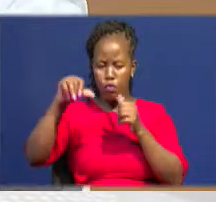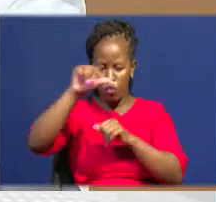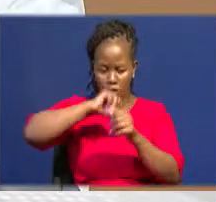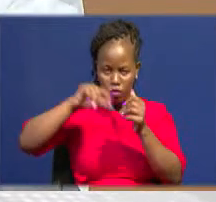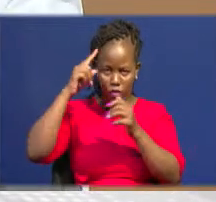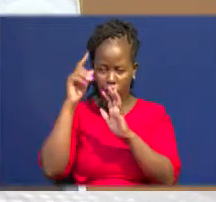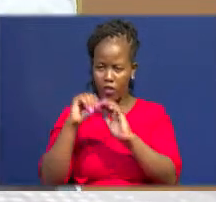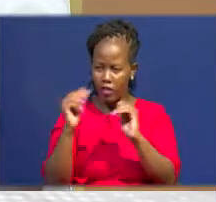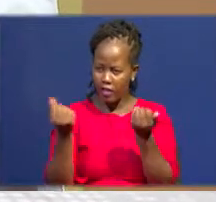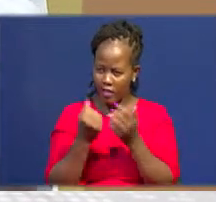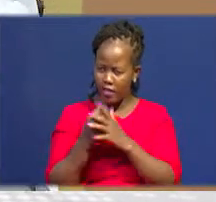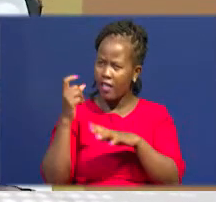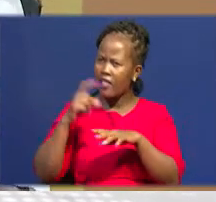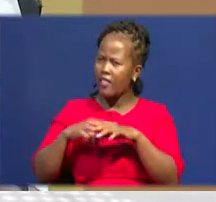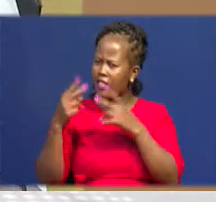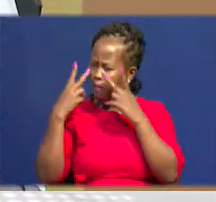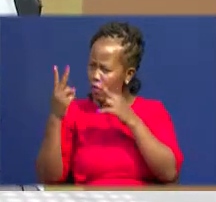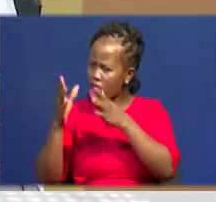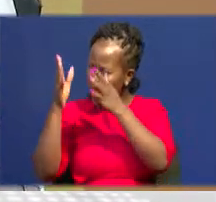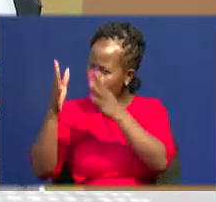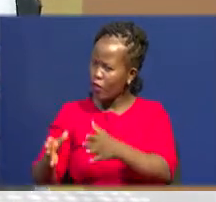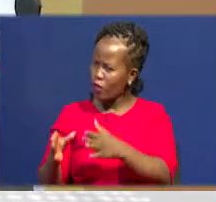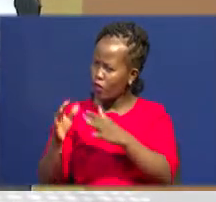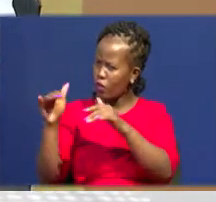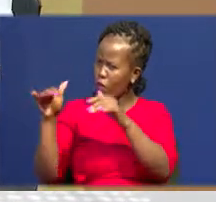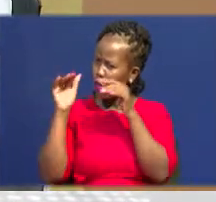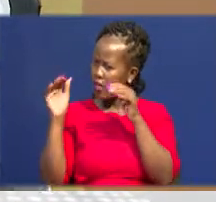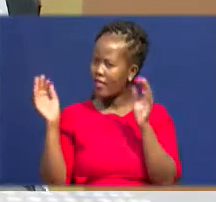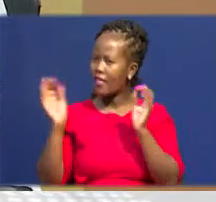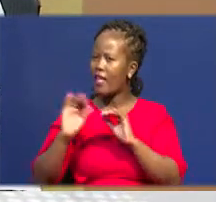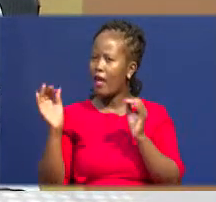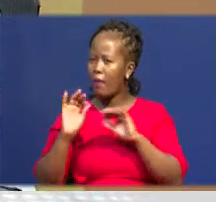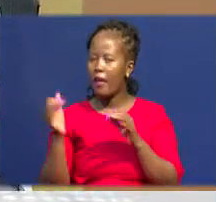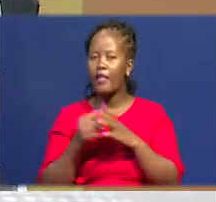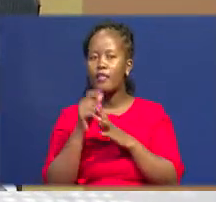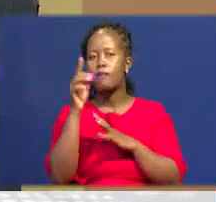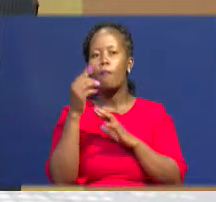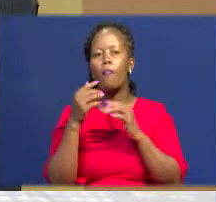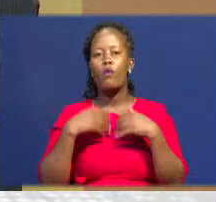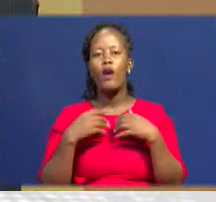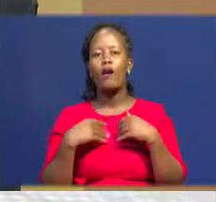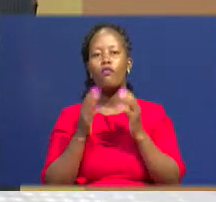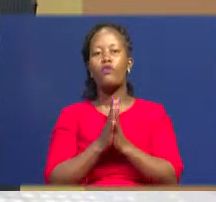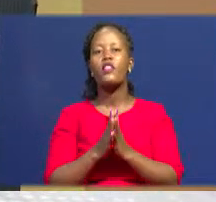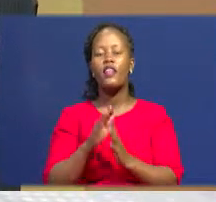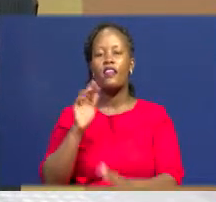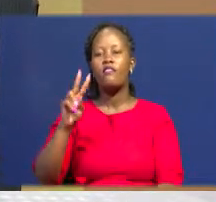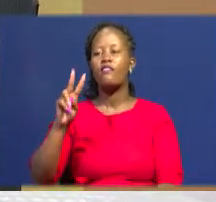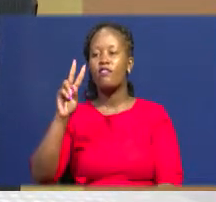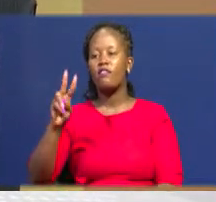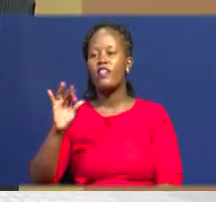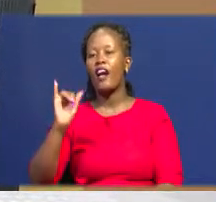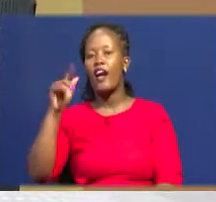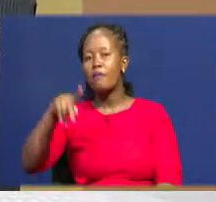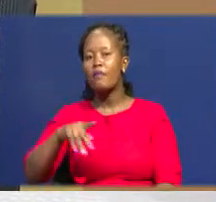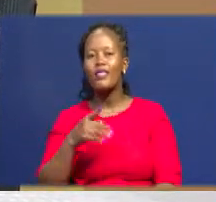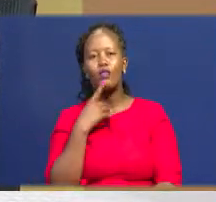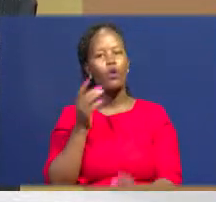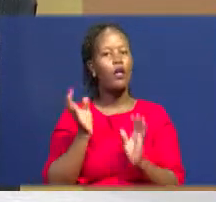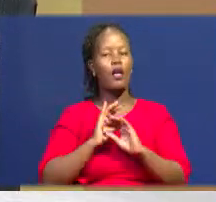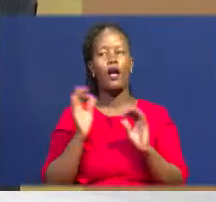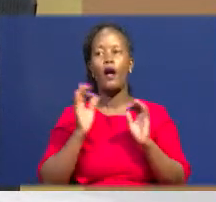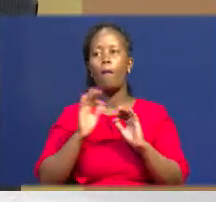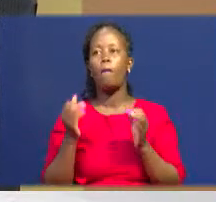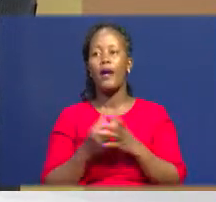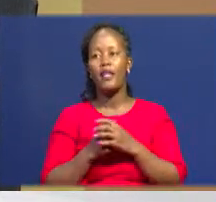The moment you see somebody, we don't even wait. You come out with a VVIP, you're on the rally route. We're not going to talk.